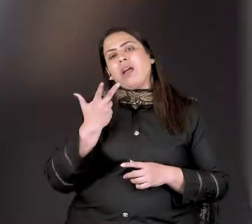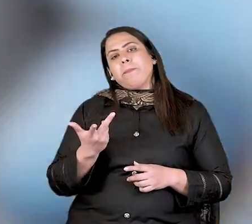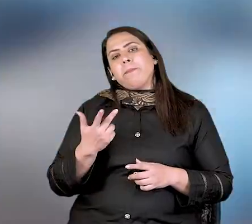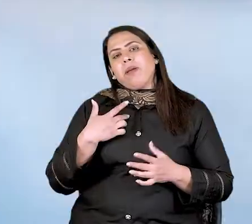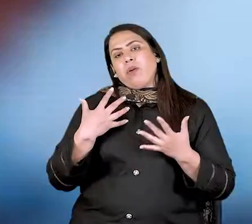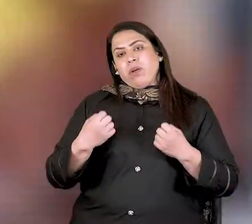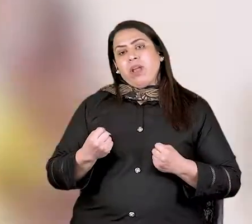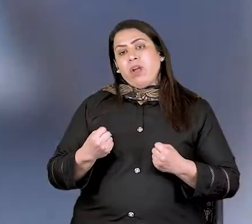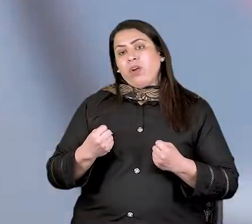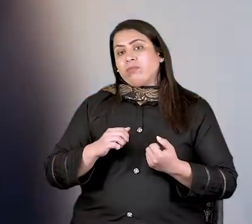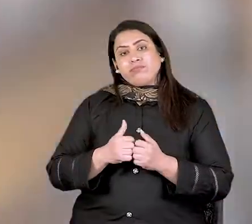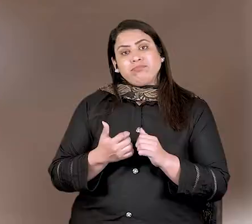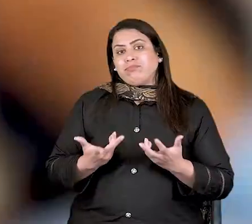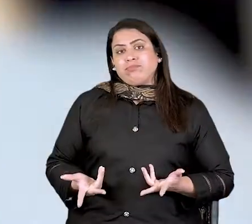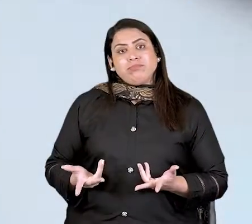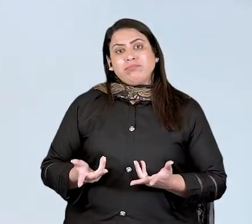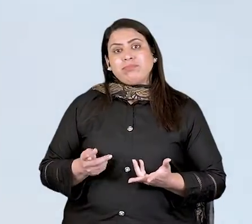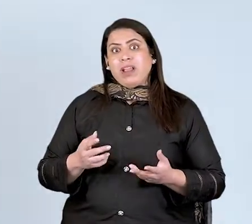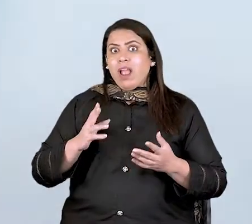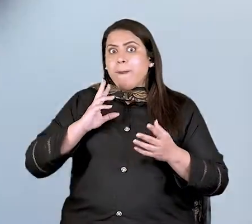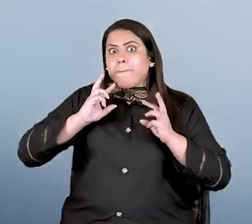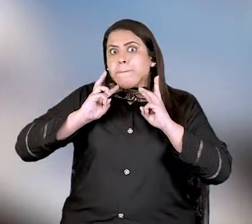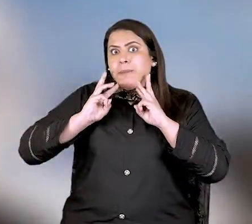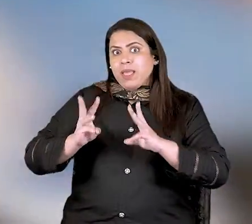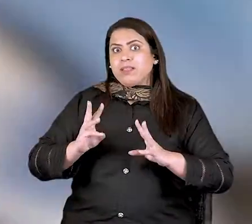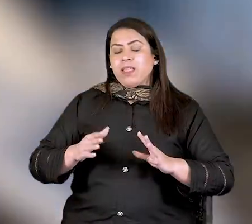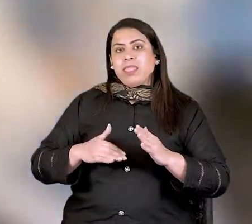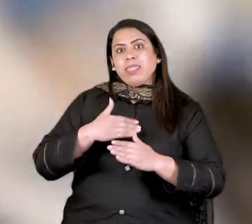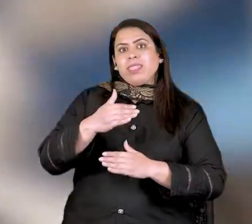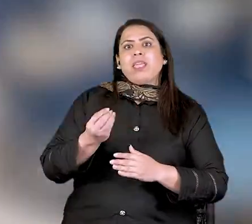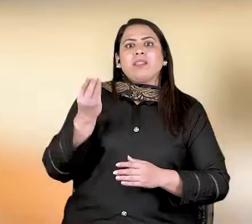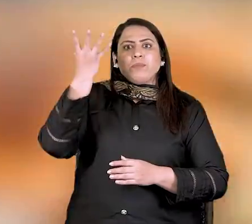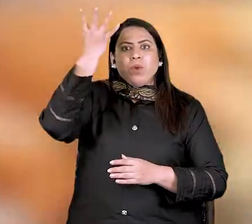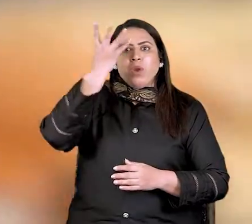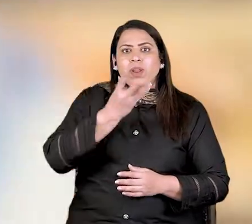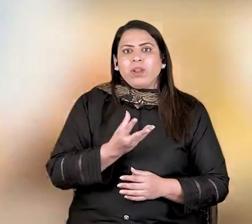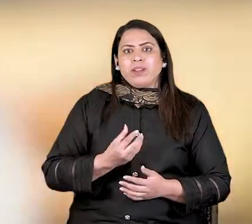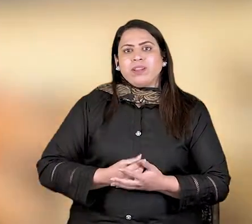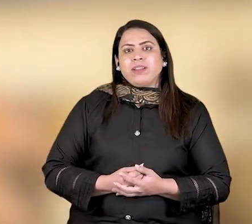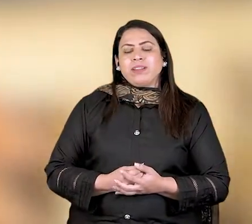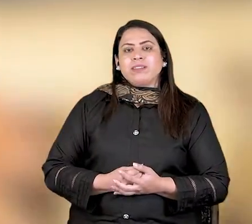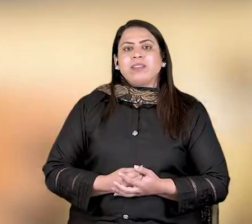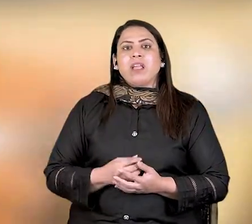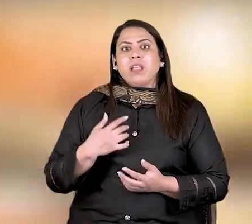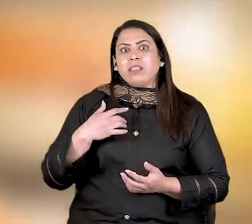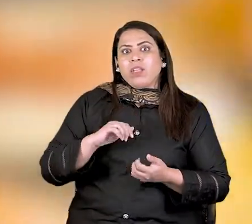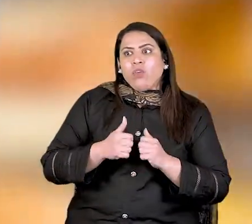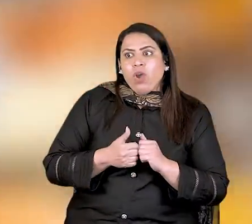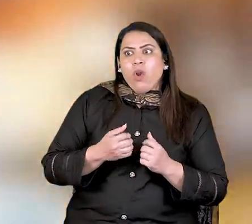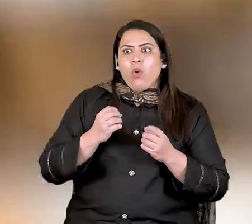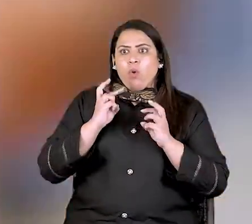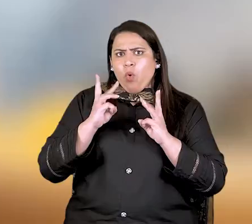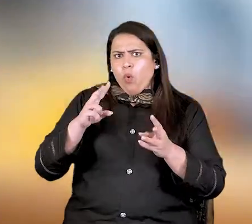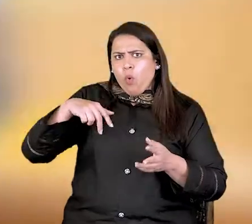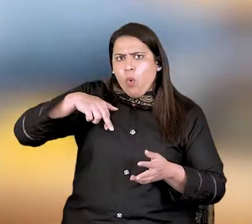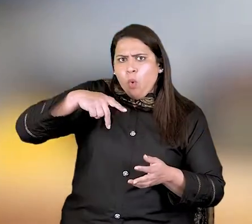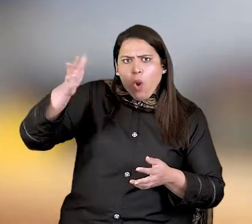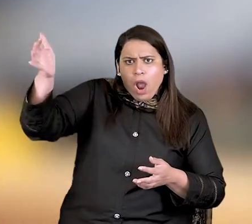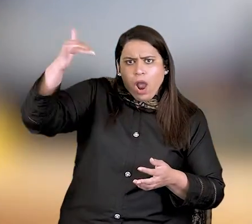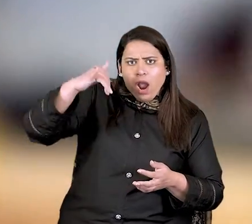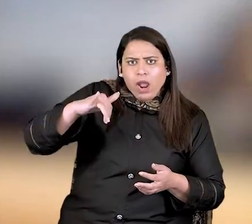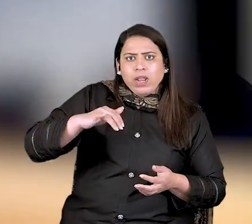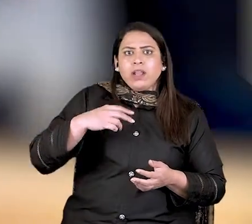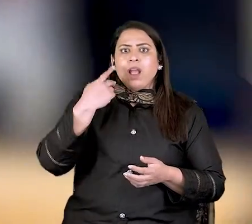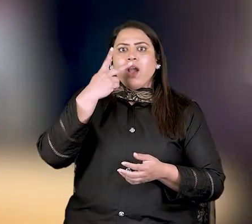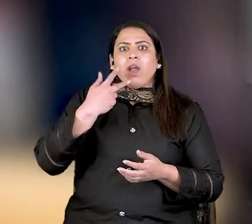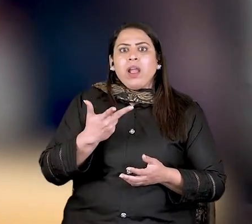single time I would go to my wife and say, you know what, at the end of the night, I'm like, man, how will I do this? This is amazing for me. Next